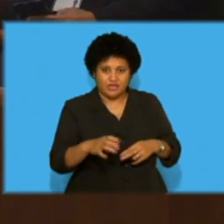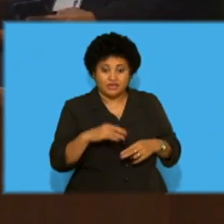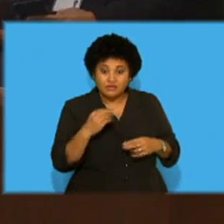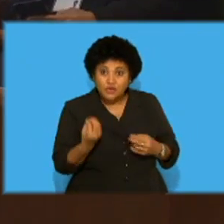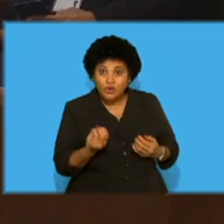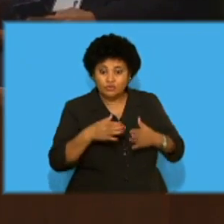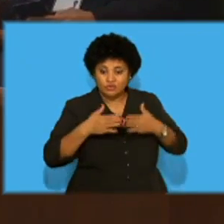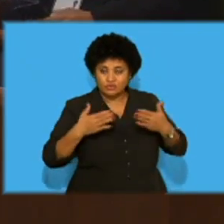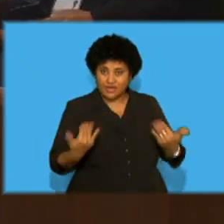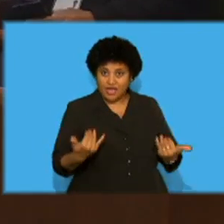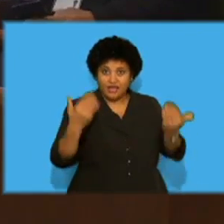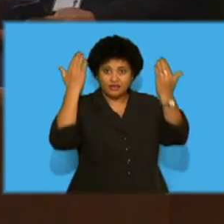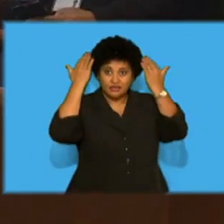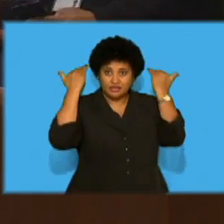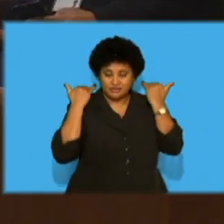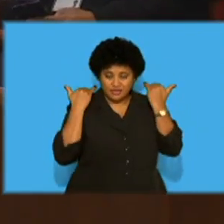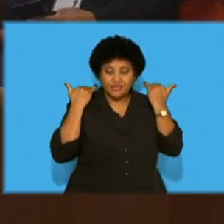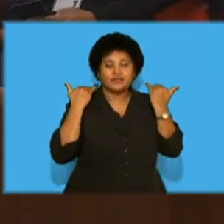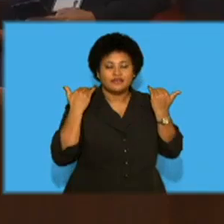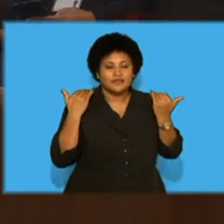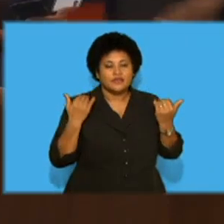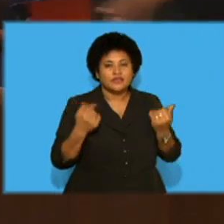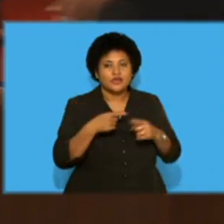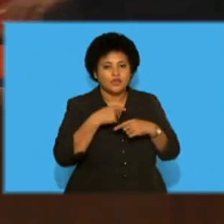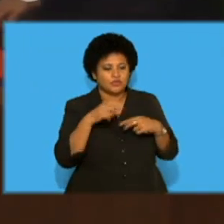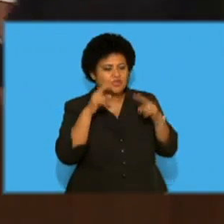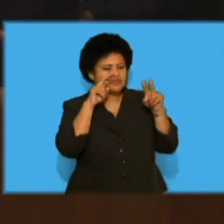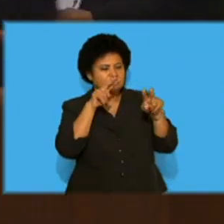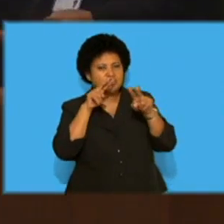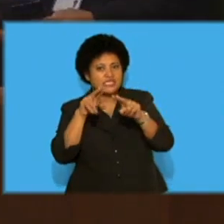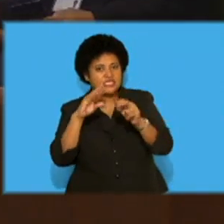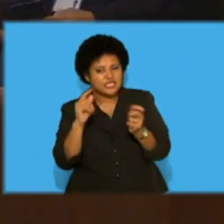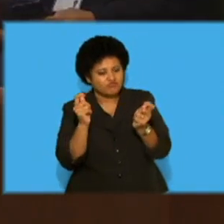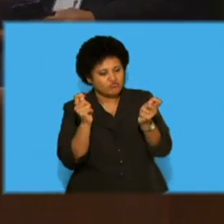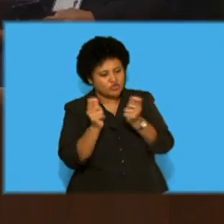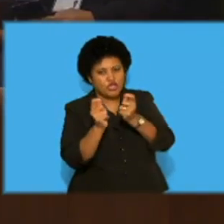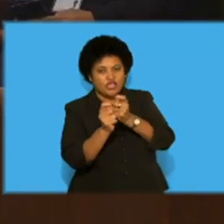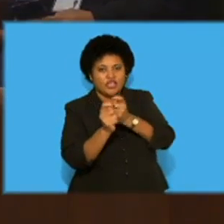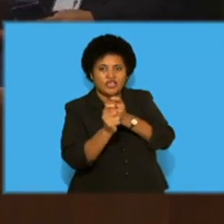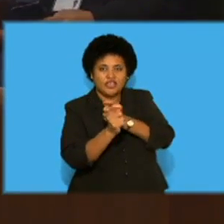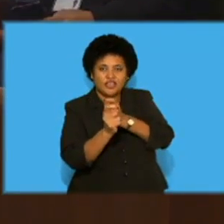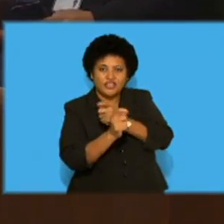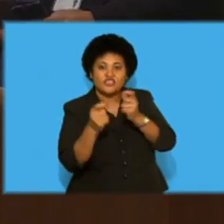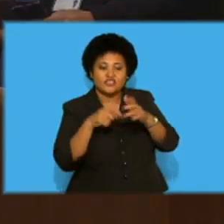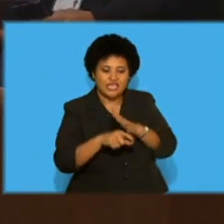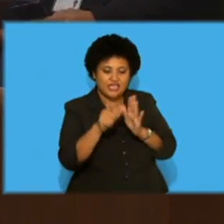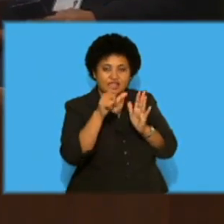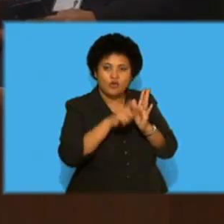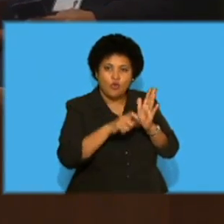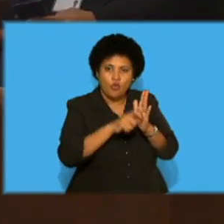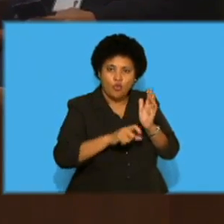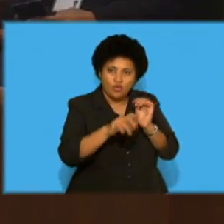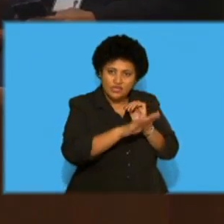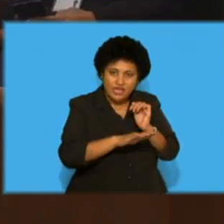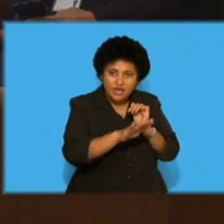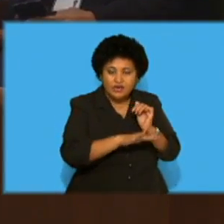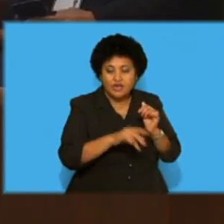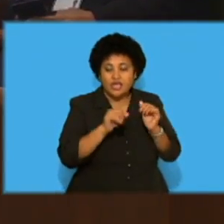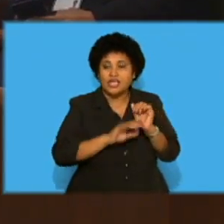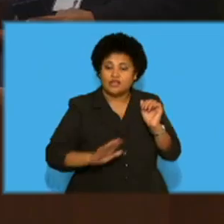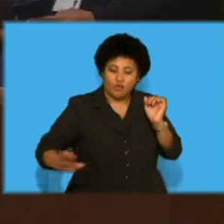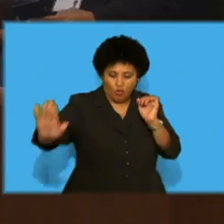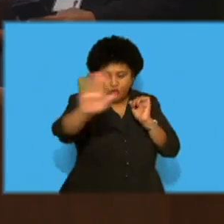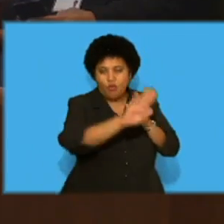this. We are looking at some fundamental changes within the cost structure, within the entire regime of the